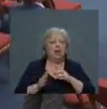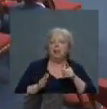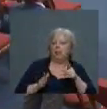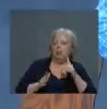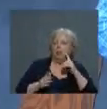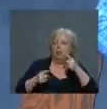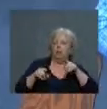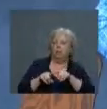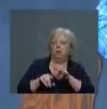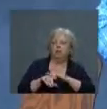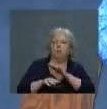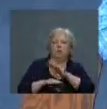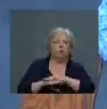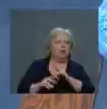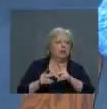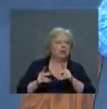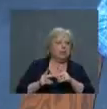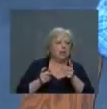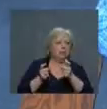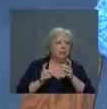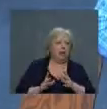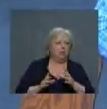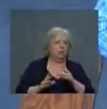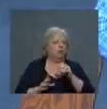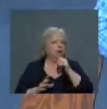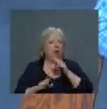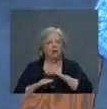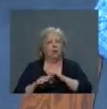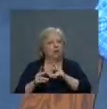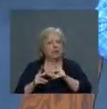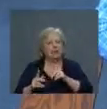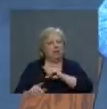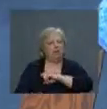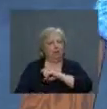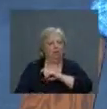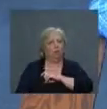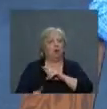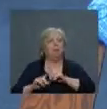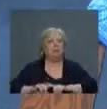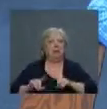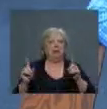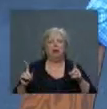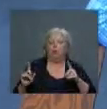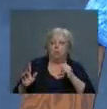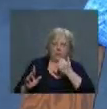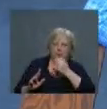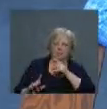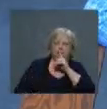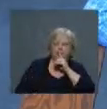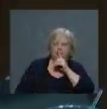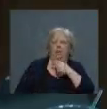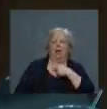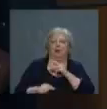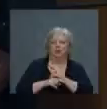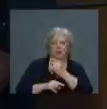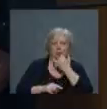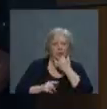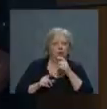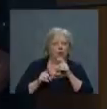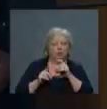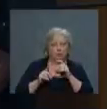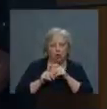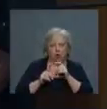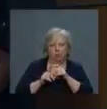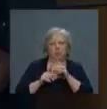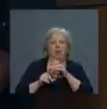an on-site manager, not on-site security. Well, big manager, difference. I used the wrong term. Yeah, and cameras